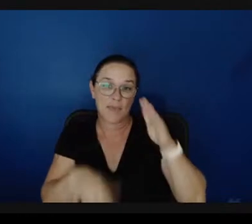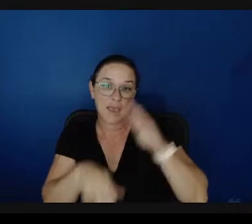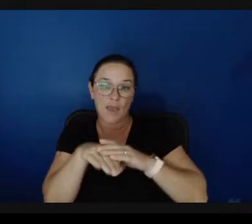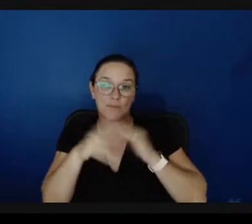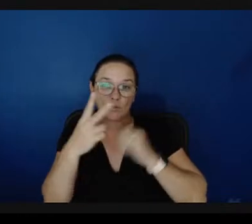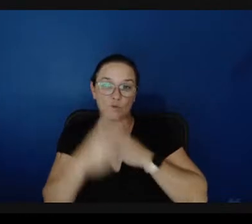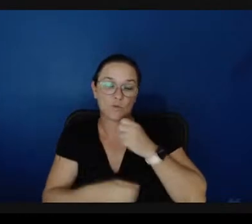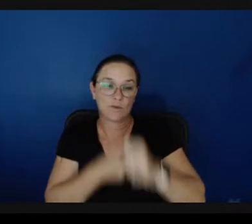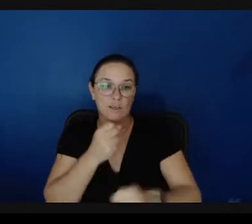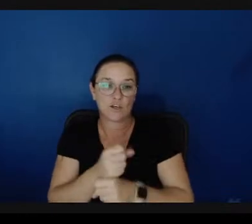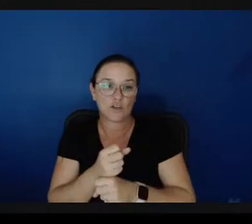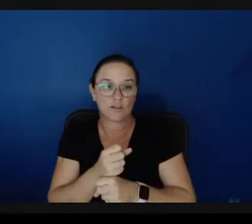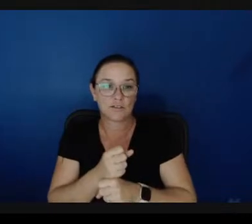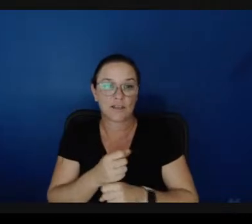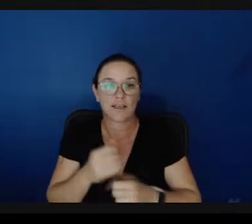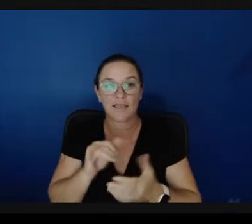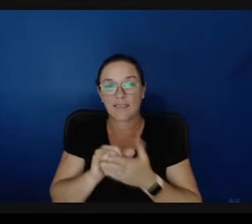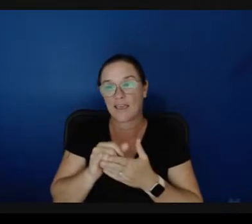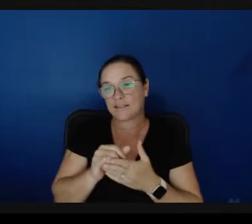is eruption and weather pending.